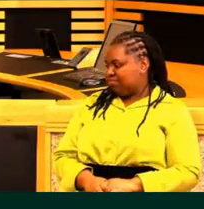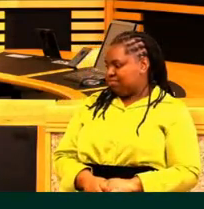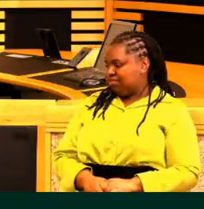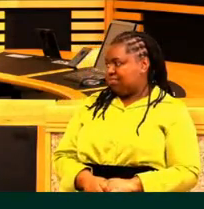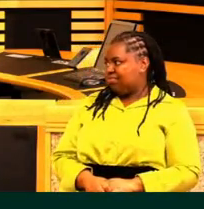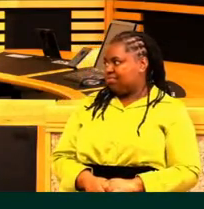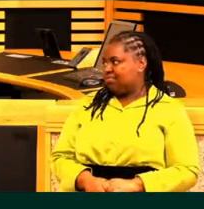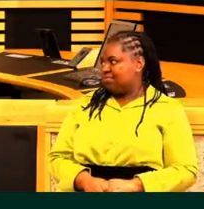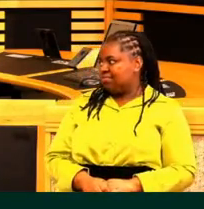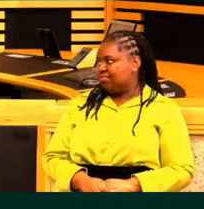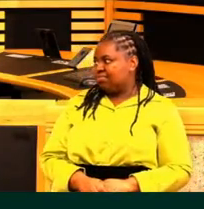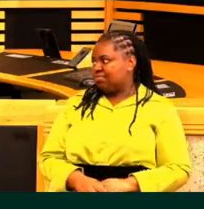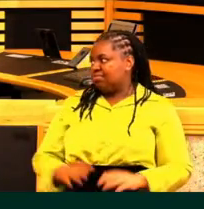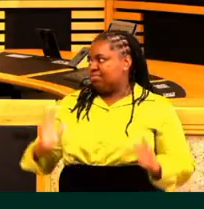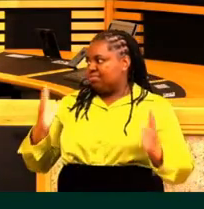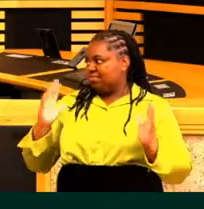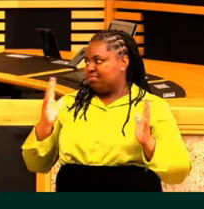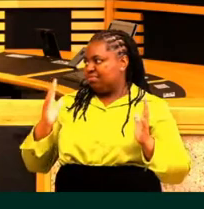thank you